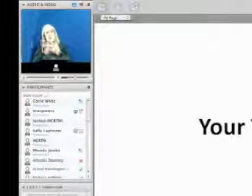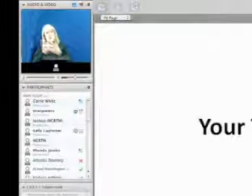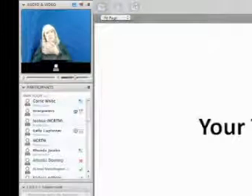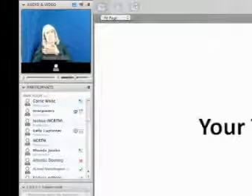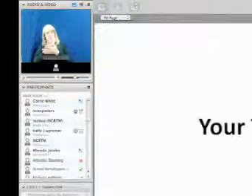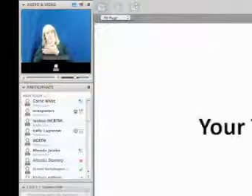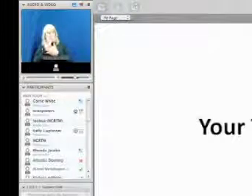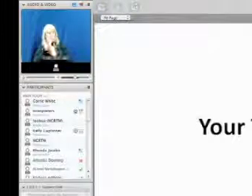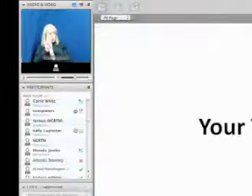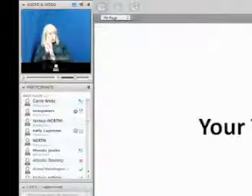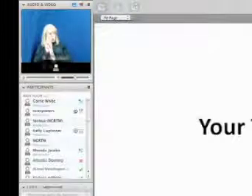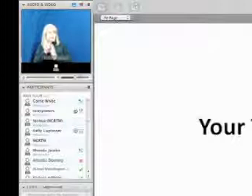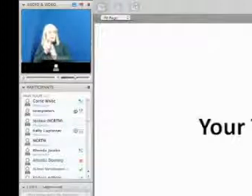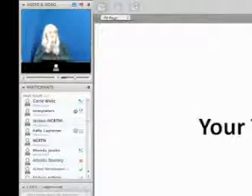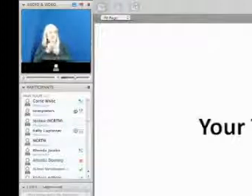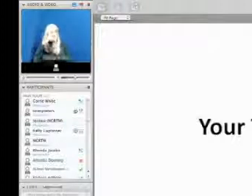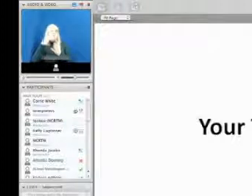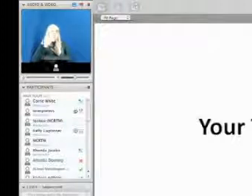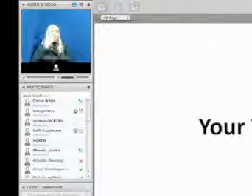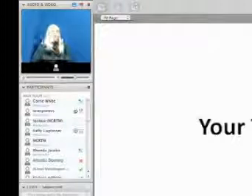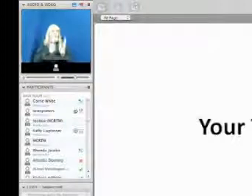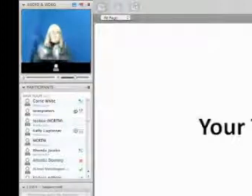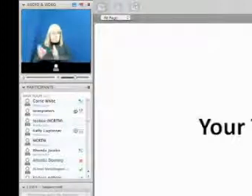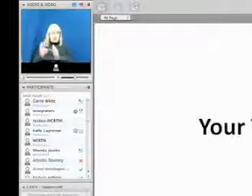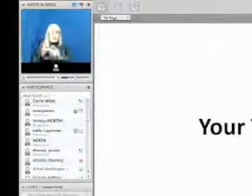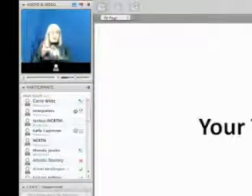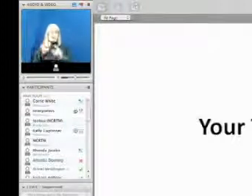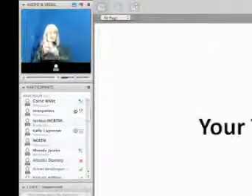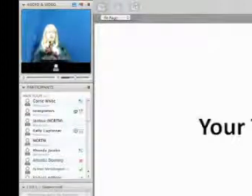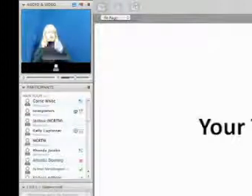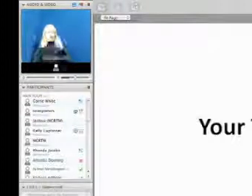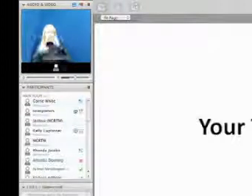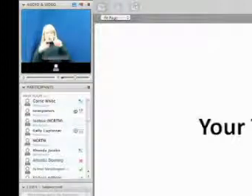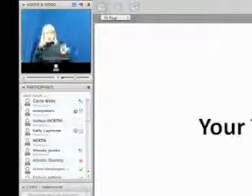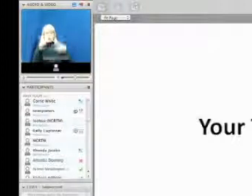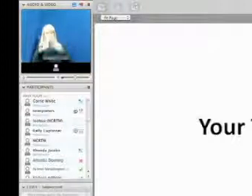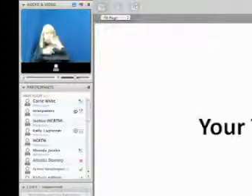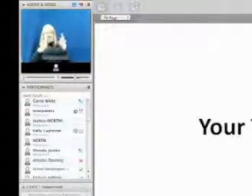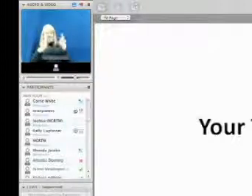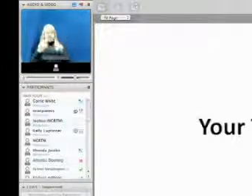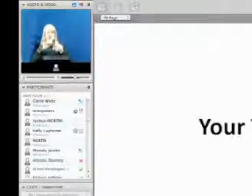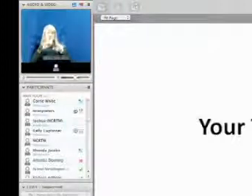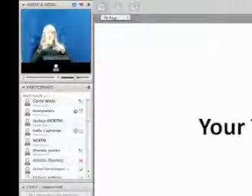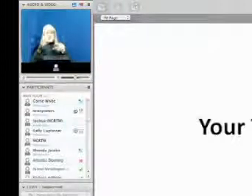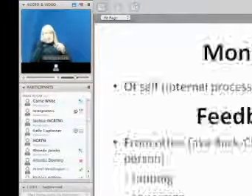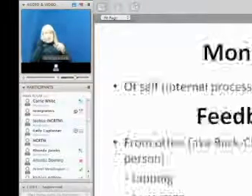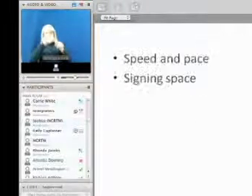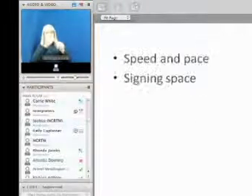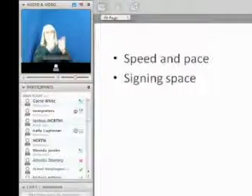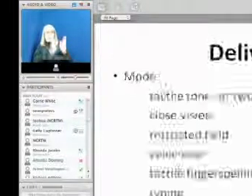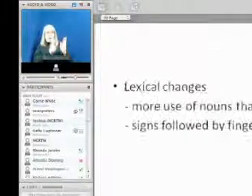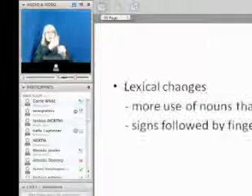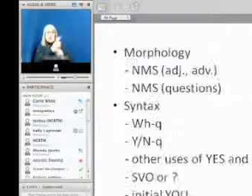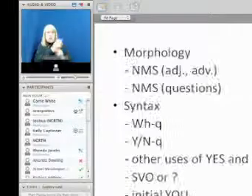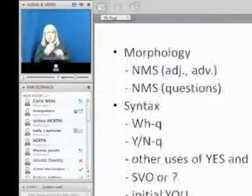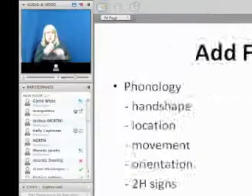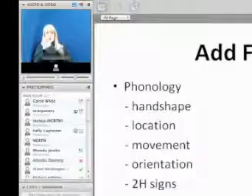to prep and also to take note of what's in boxes 1 and 2. That is, let me flip back to there for a minute.